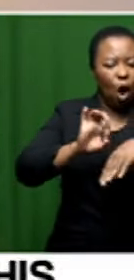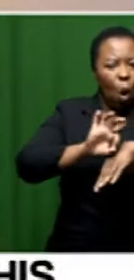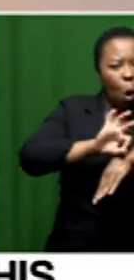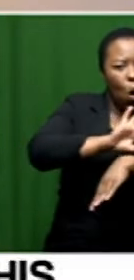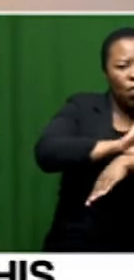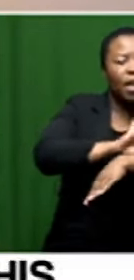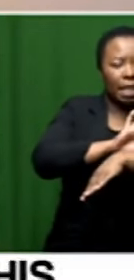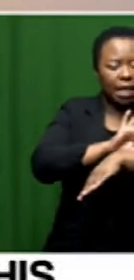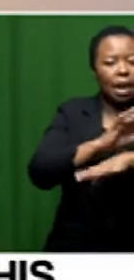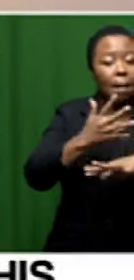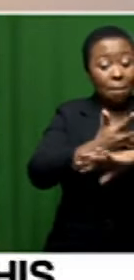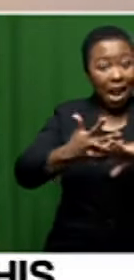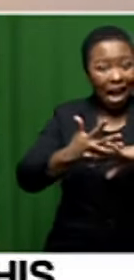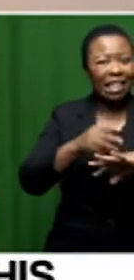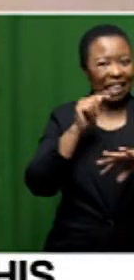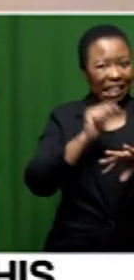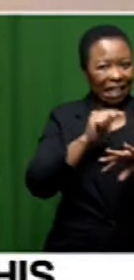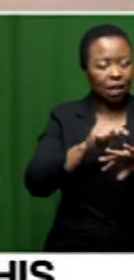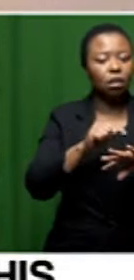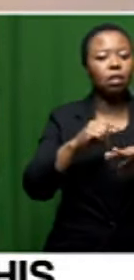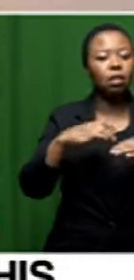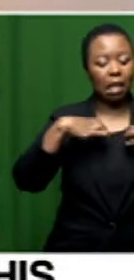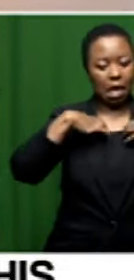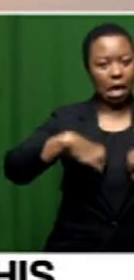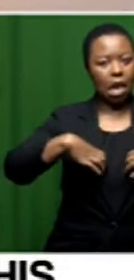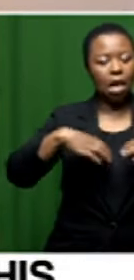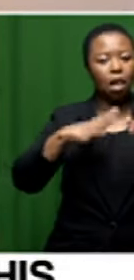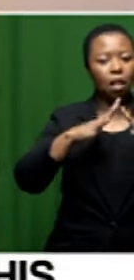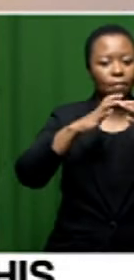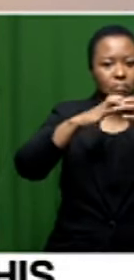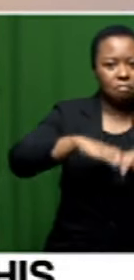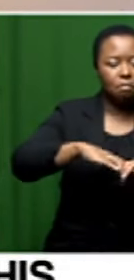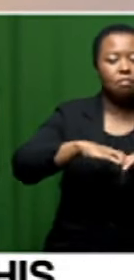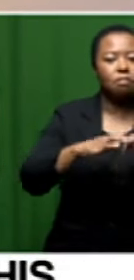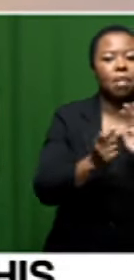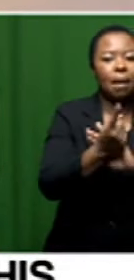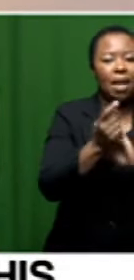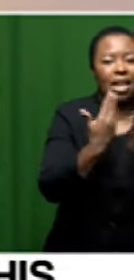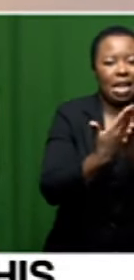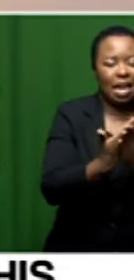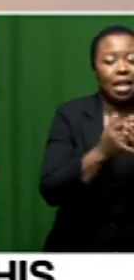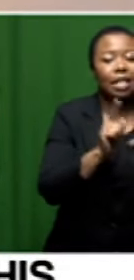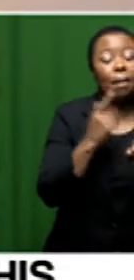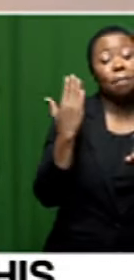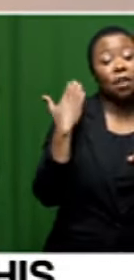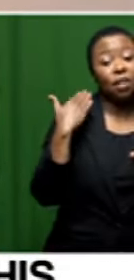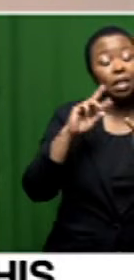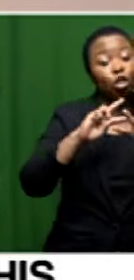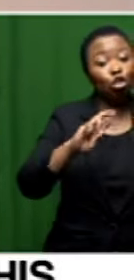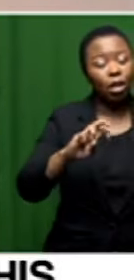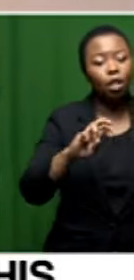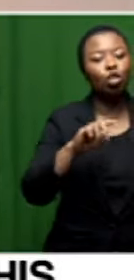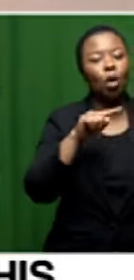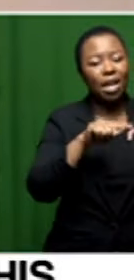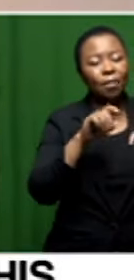and eventual multi-organ failure. Mm. Now, previous research prior to the one you've mentioned has shown that